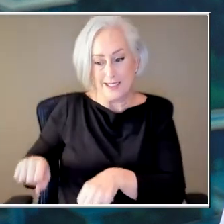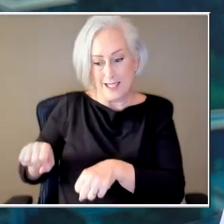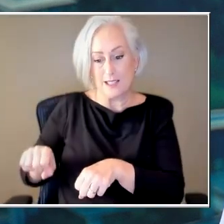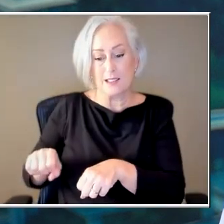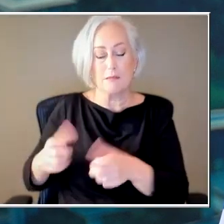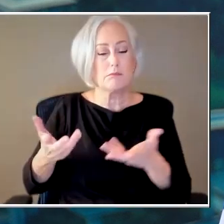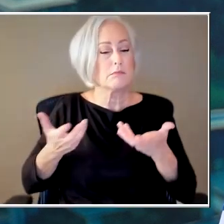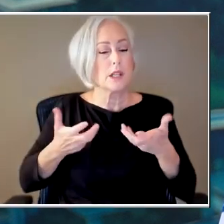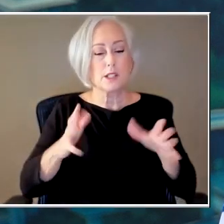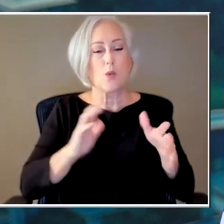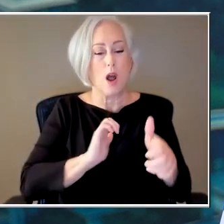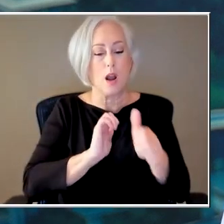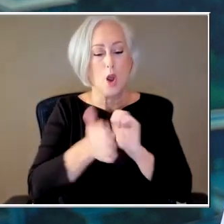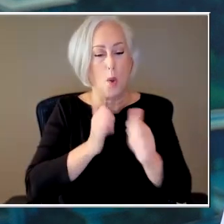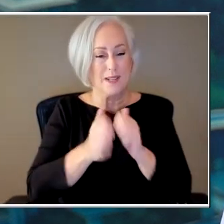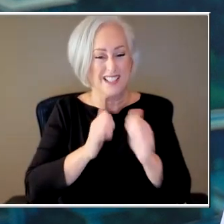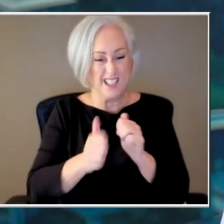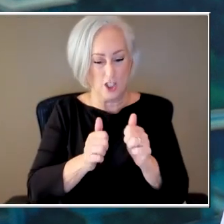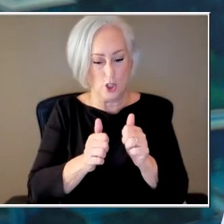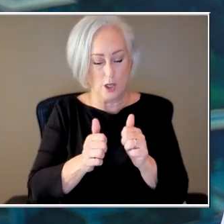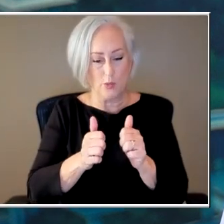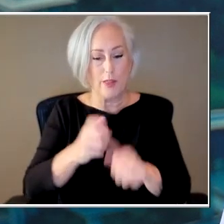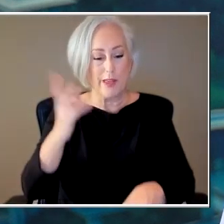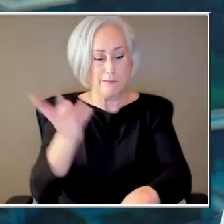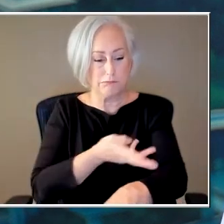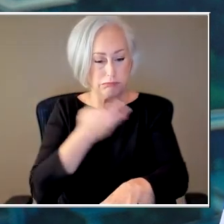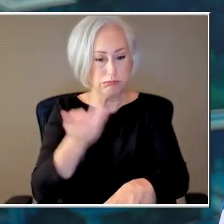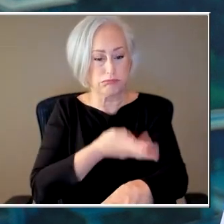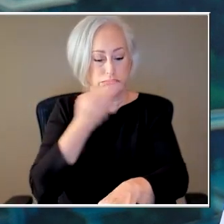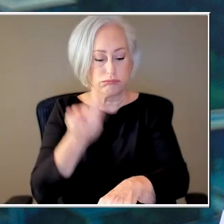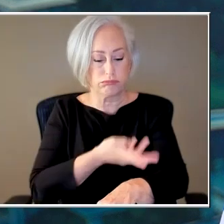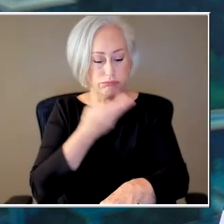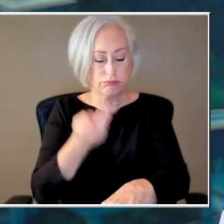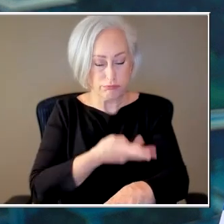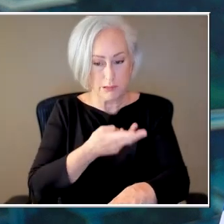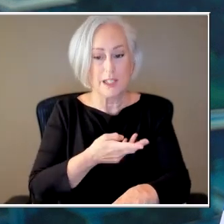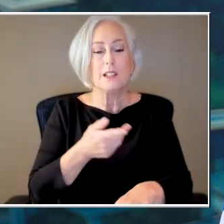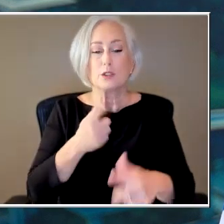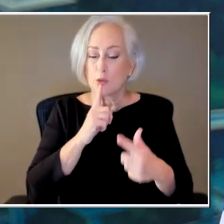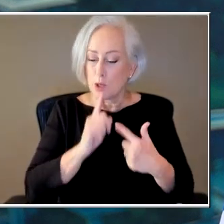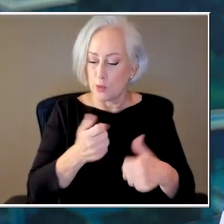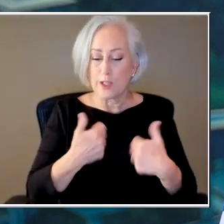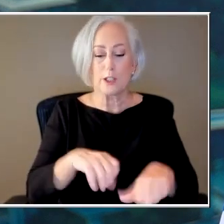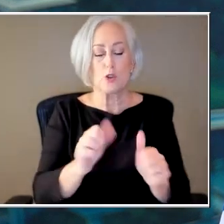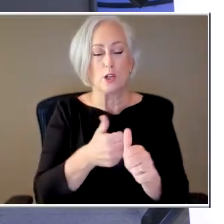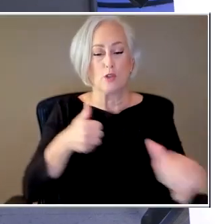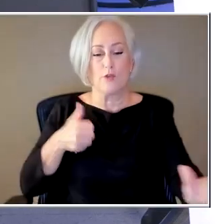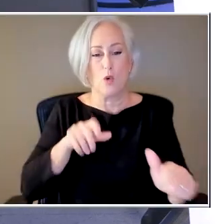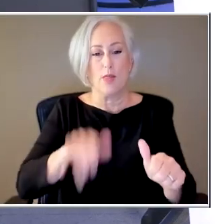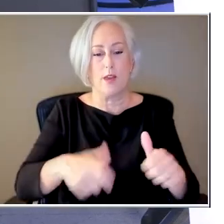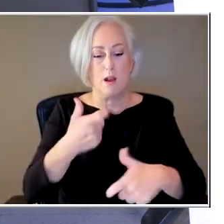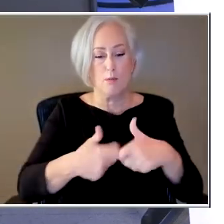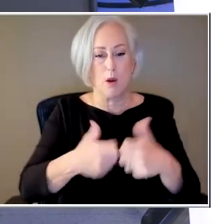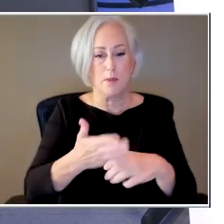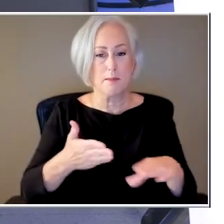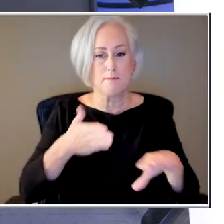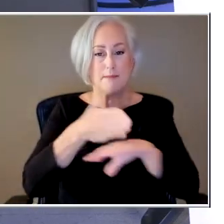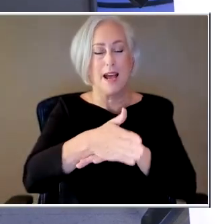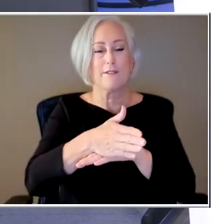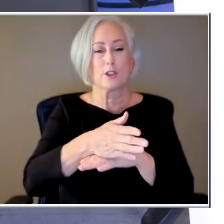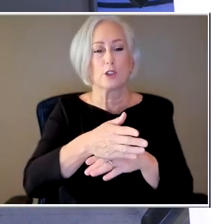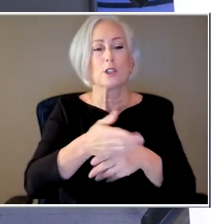to great lengths with our medications to help avoid that fight after transplant. So Mindy, we talk a lot about,